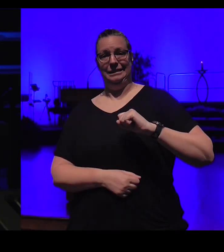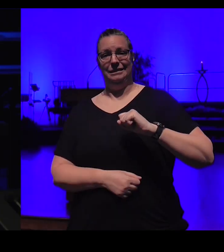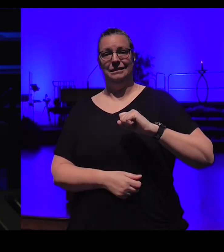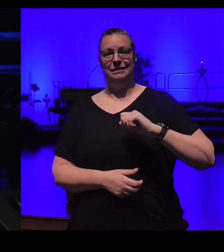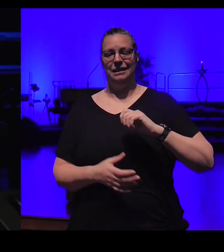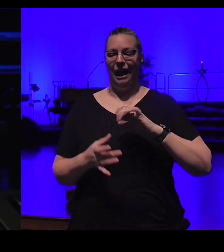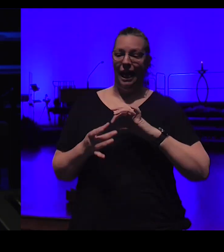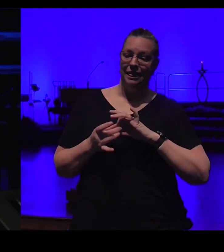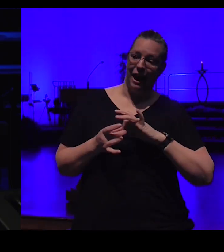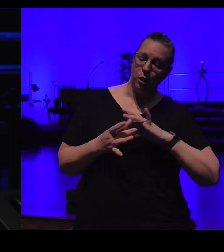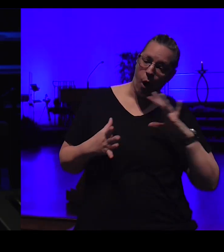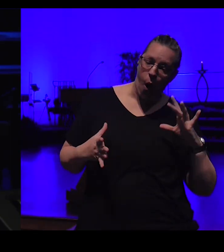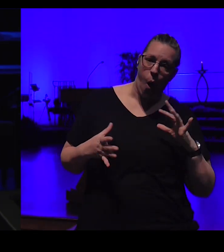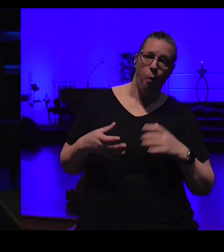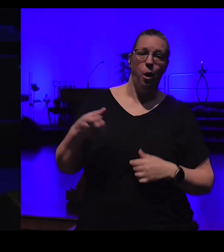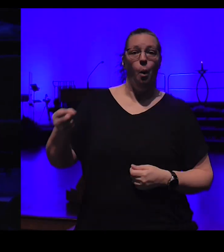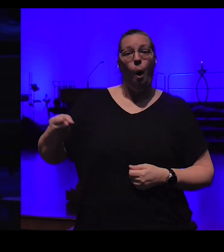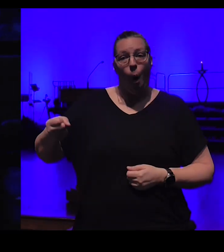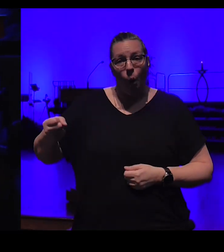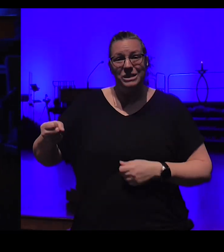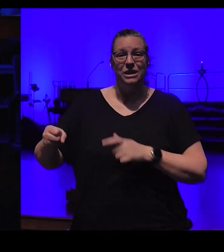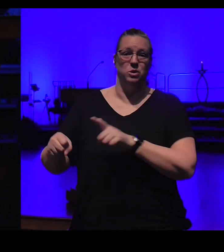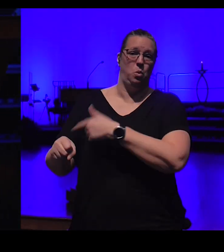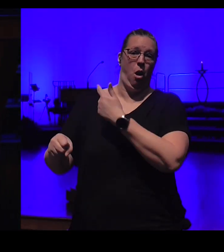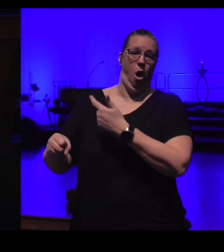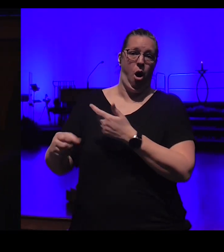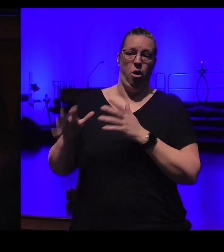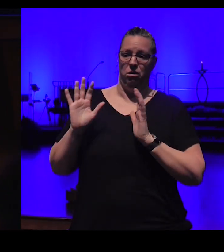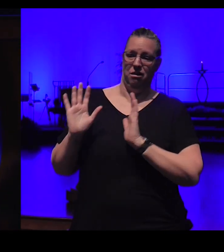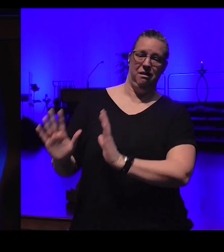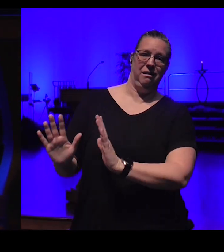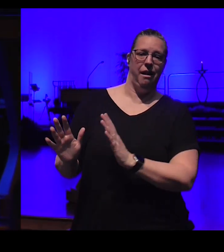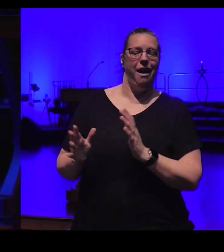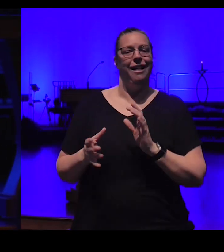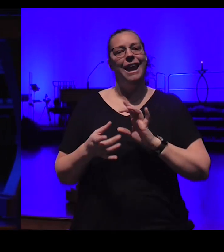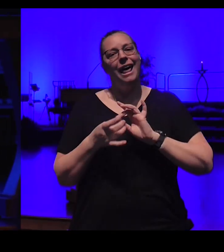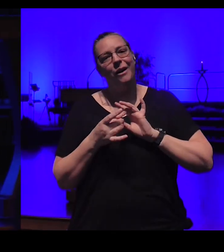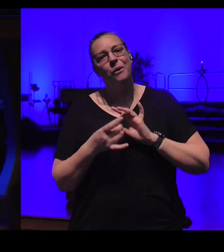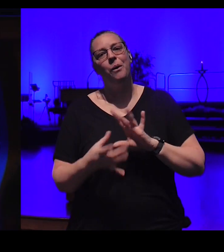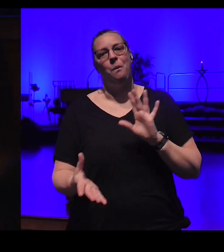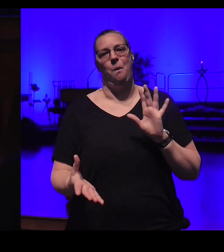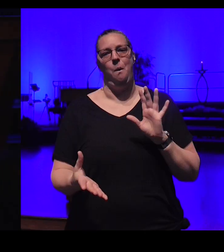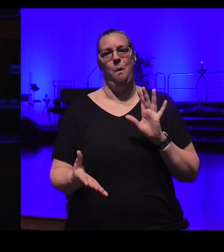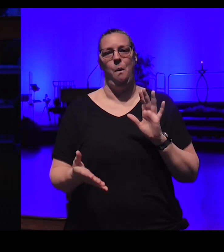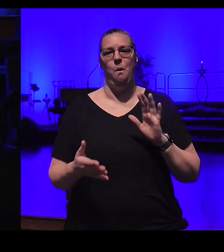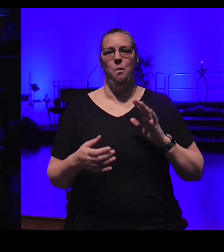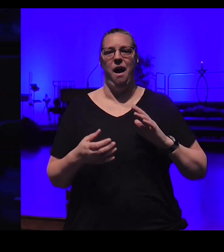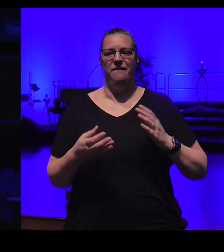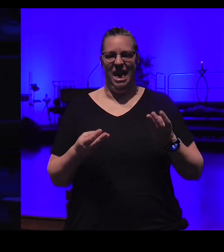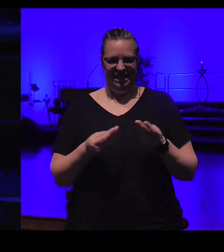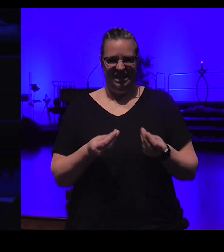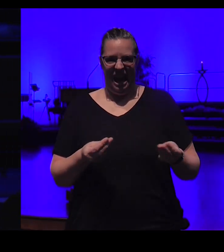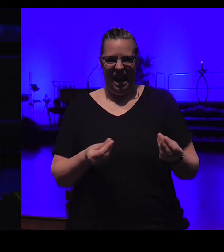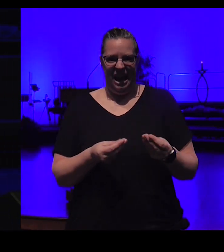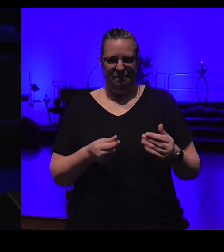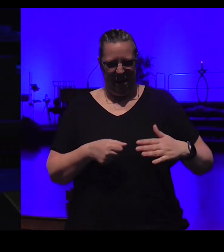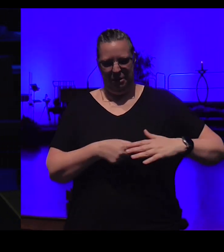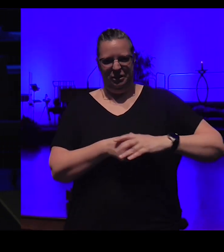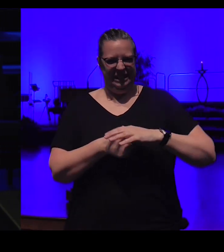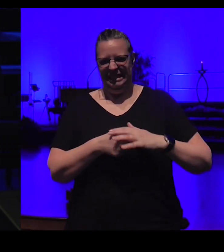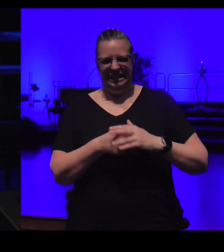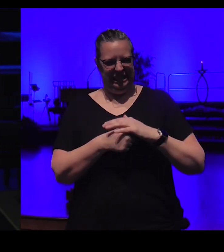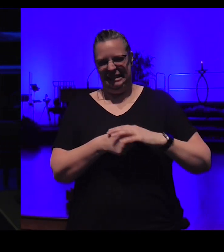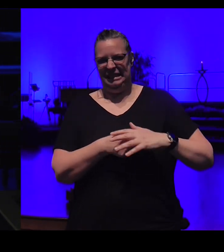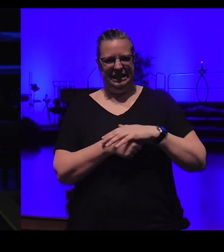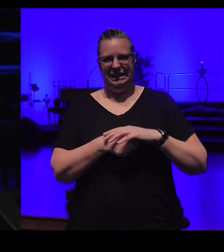where we are holding on, to let go in the midst of the sandpapers of life. And the question I have to ask myself in those moments